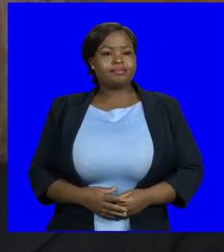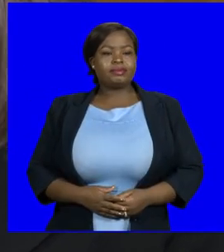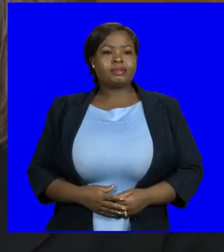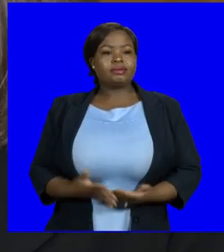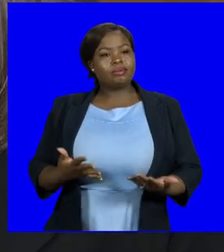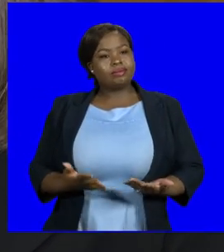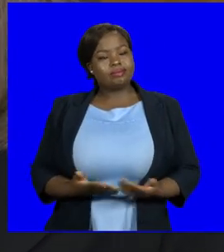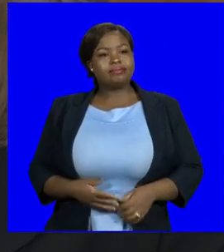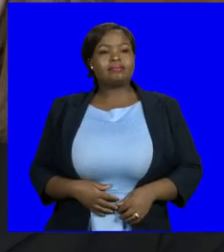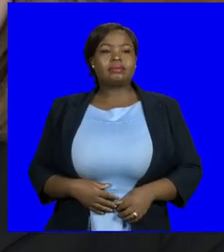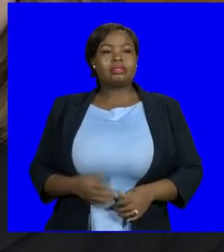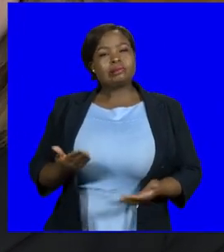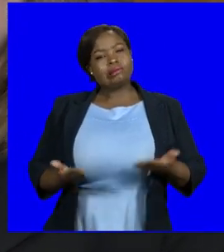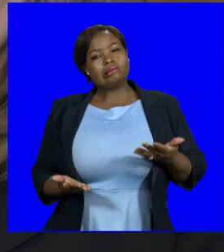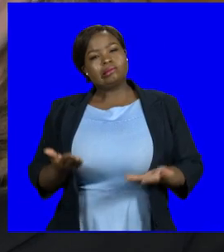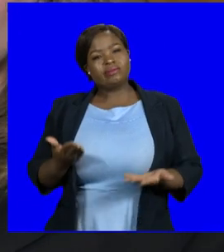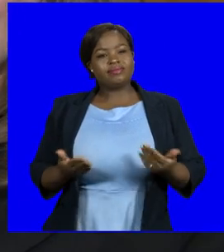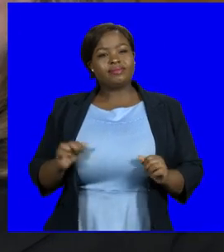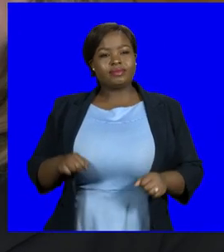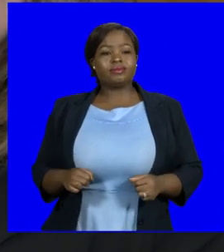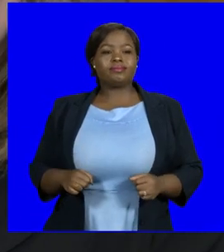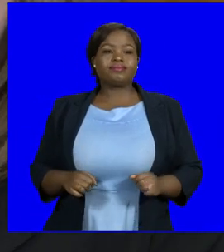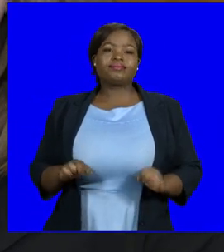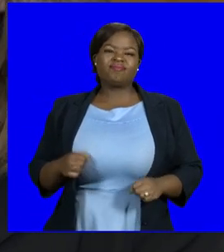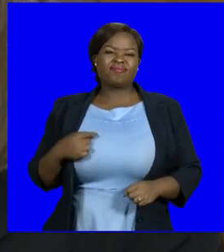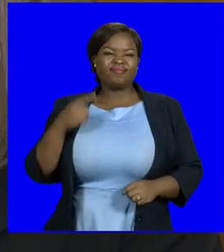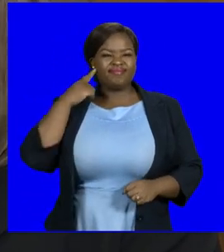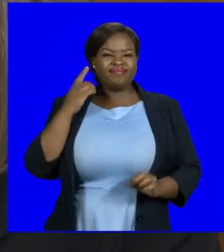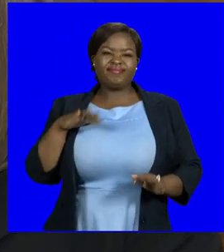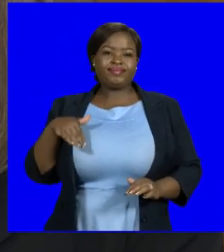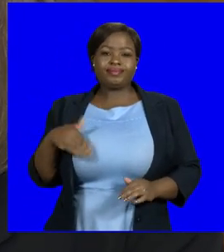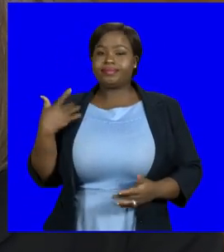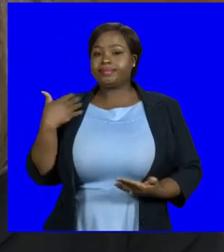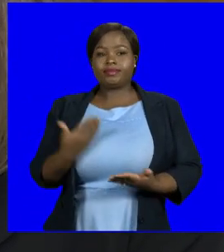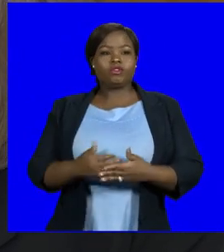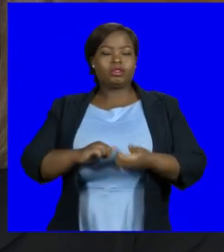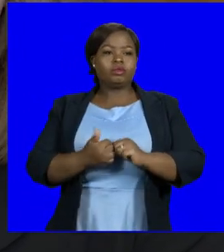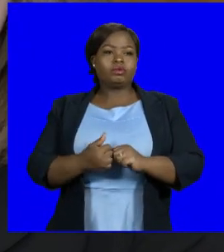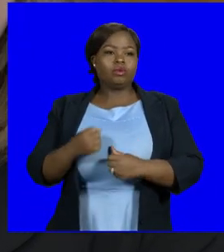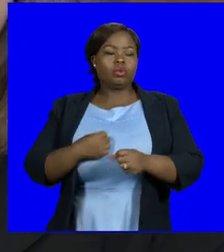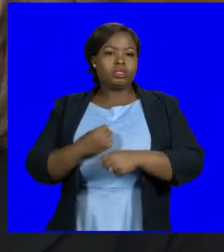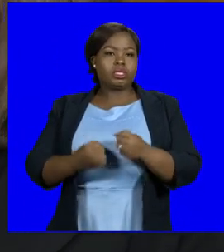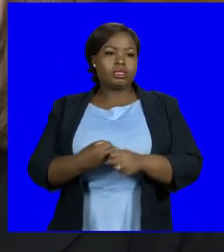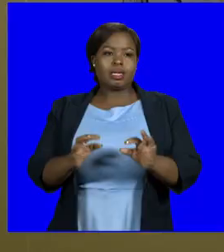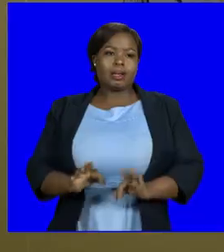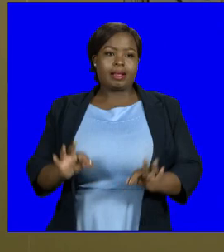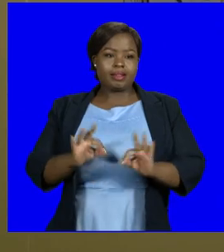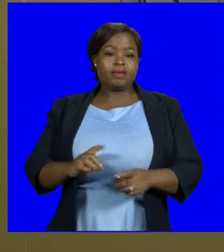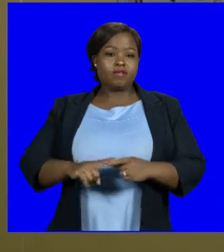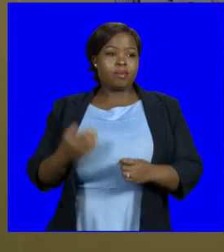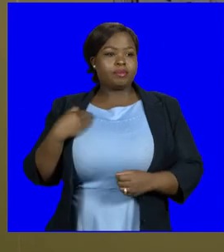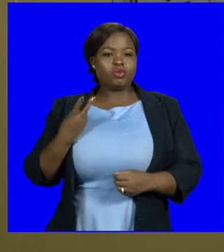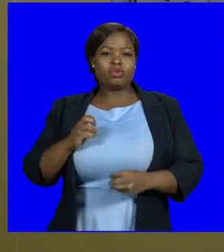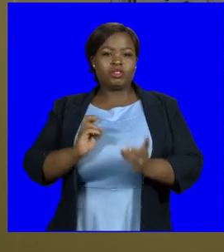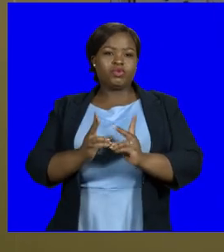of outweighed a few things. Together with all of this, I actually haven't done any sport for a few years, since